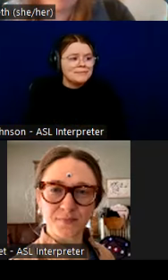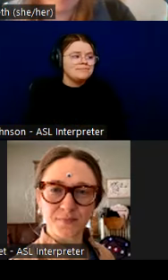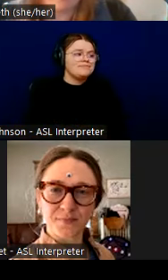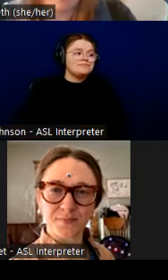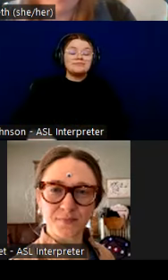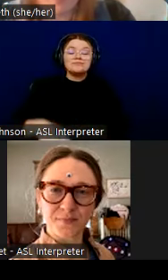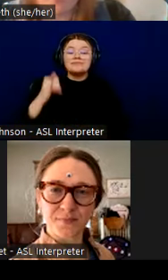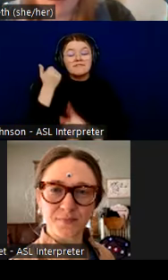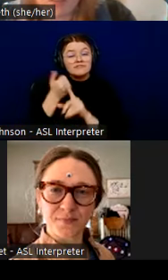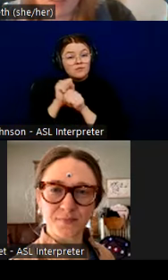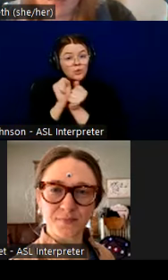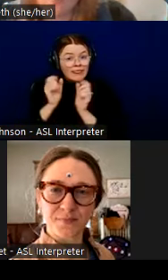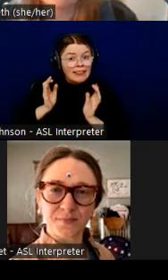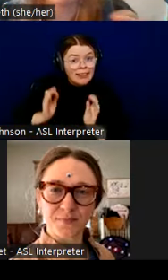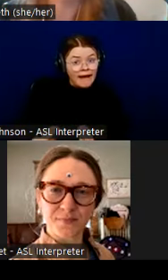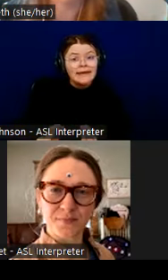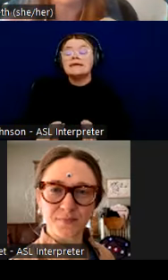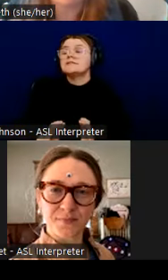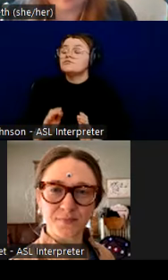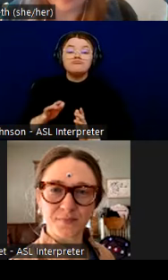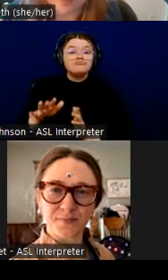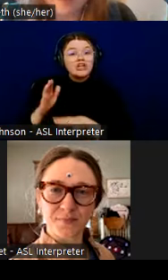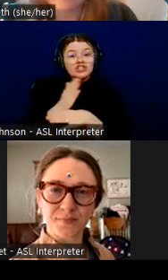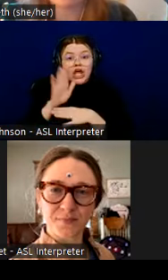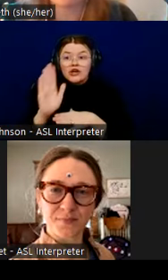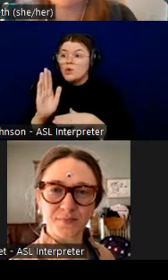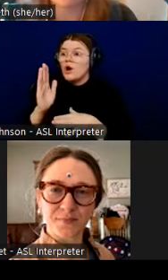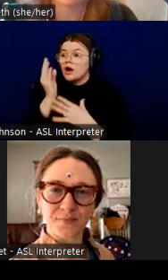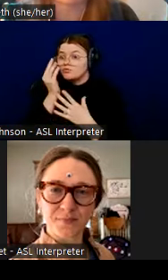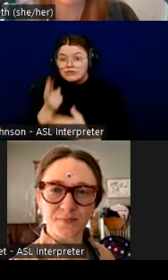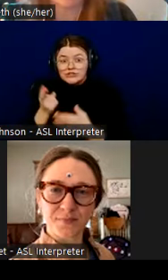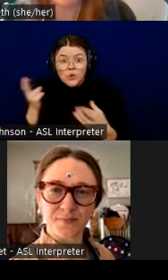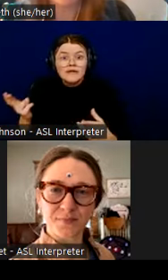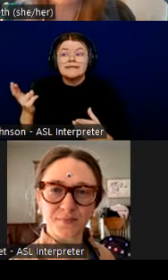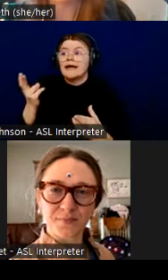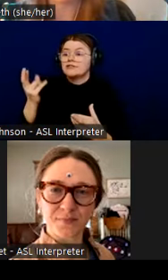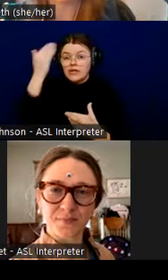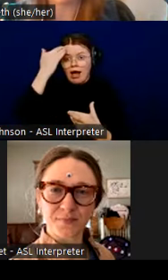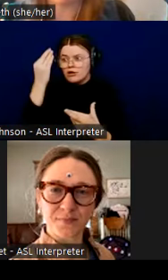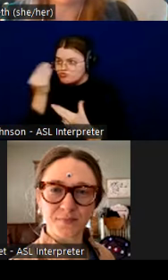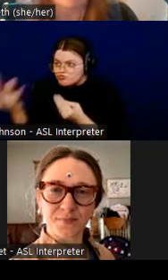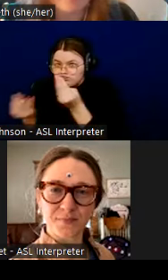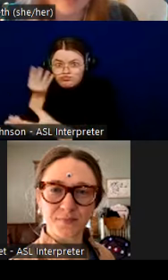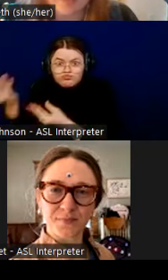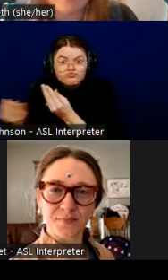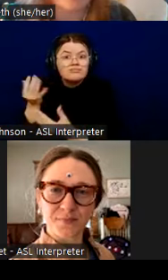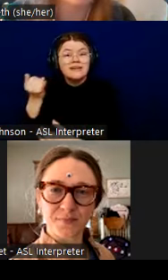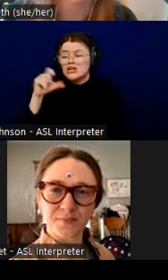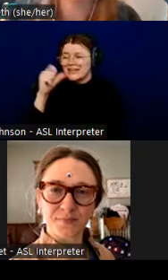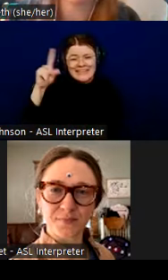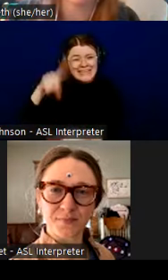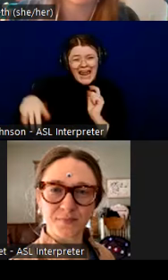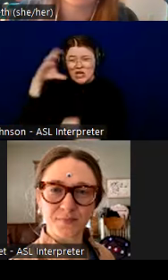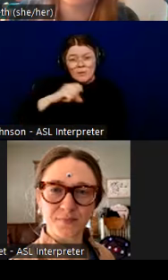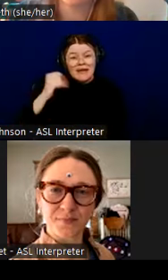about domestic violence programs and services. Do not assume that somebody coming in with a domestic assault case or